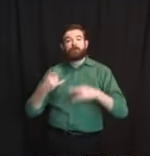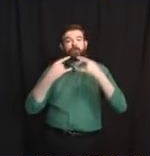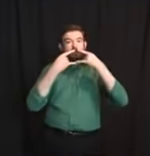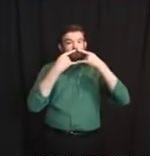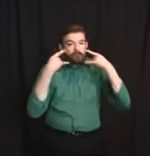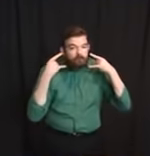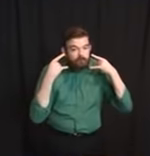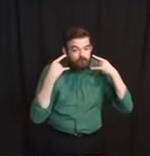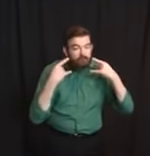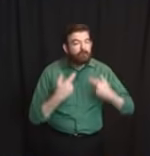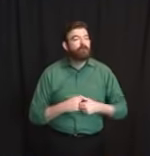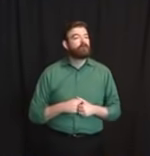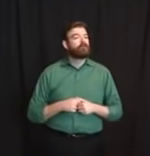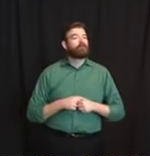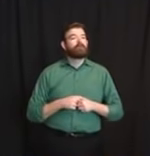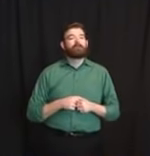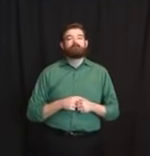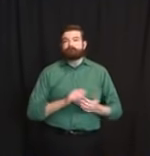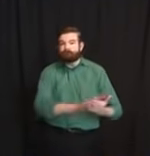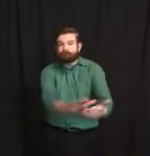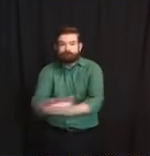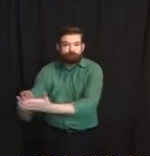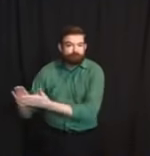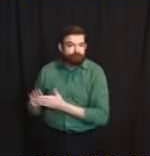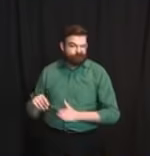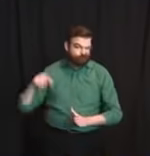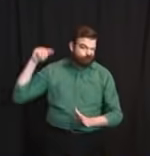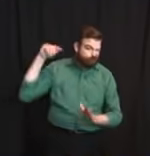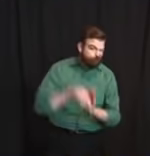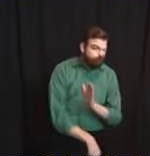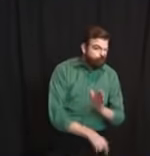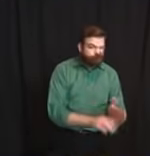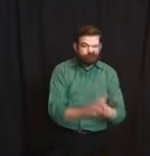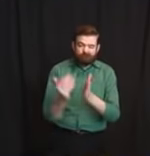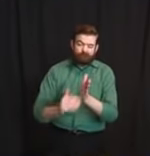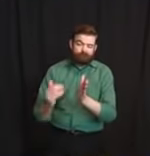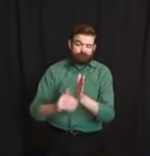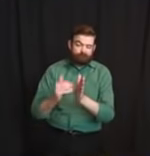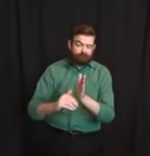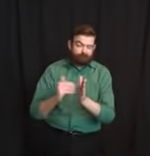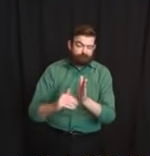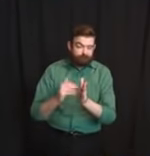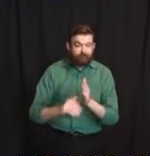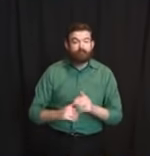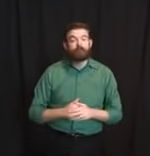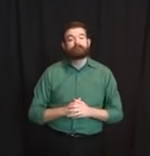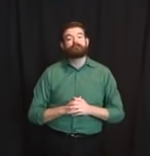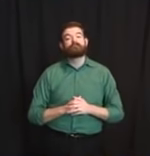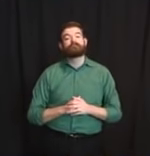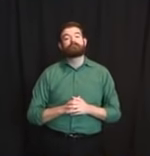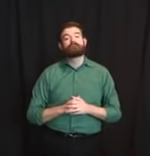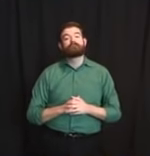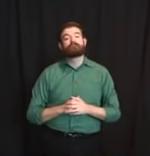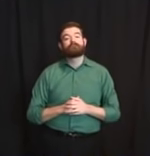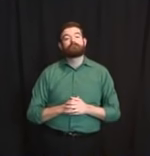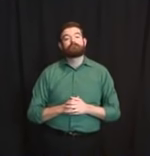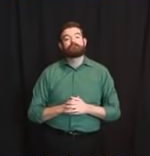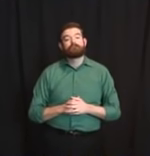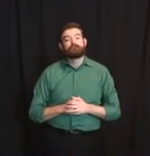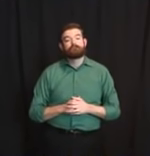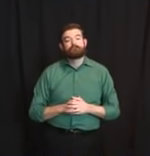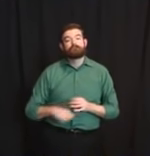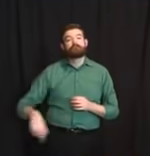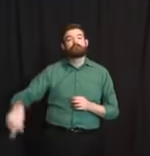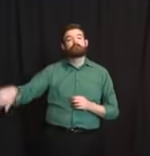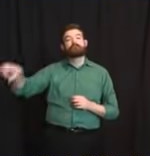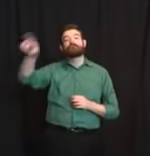Facilities will assure the department that they have adequate staffing, PPE, and supplies appropriate to the number and type